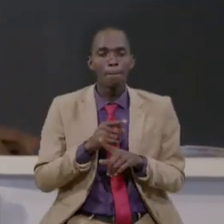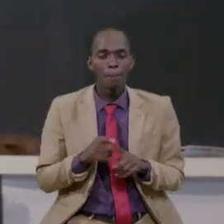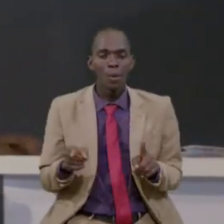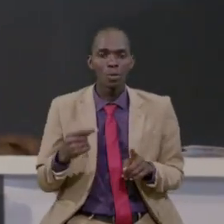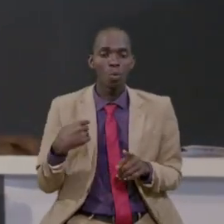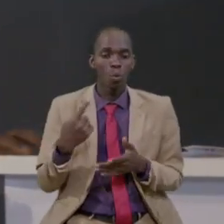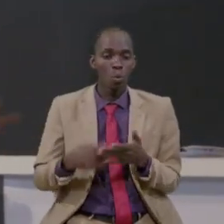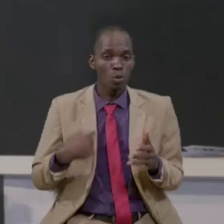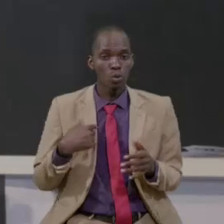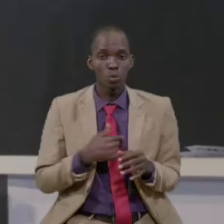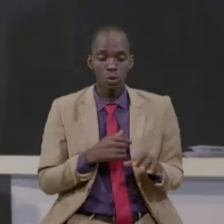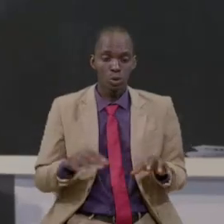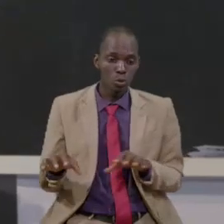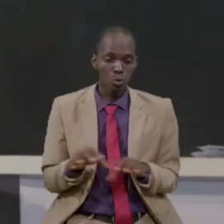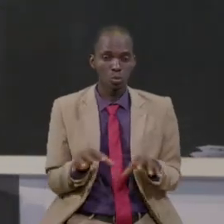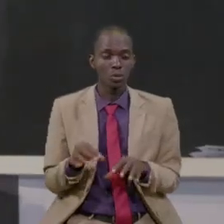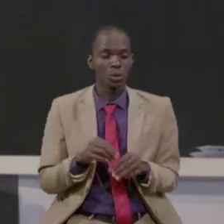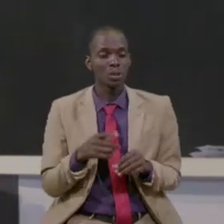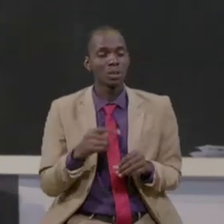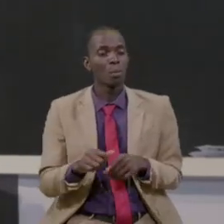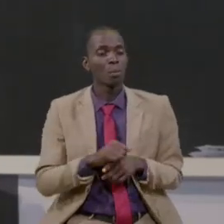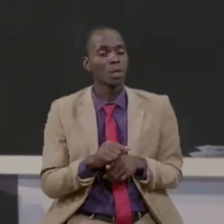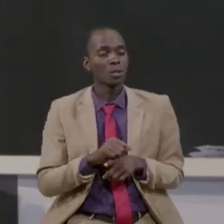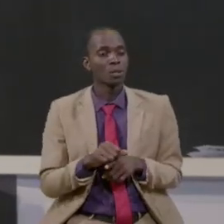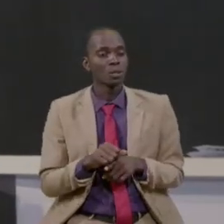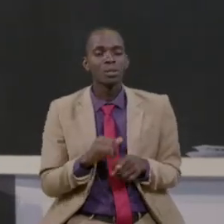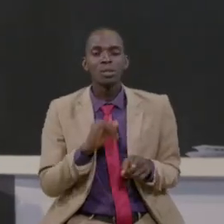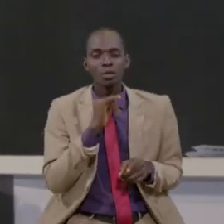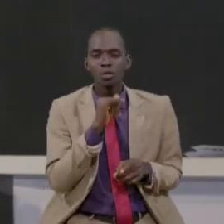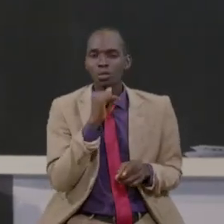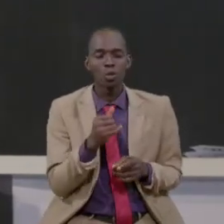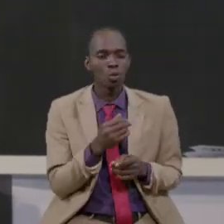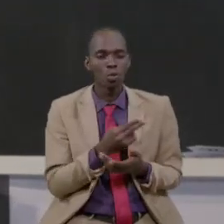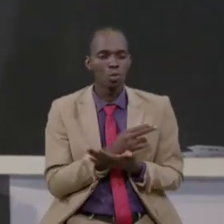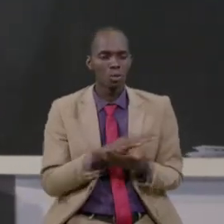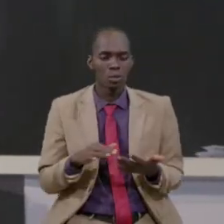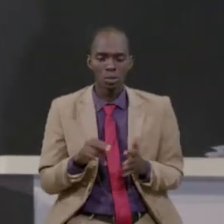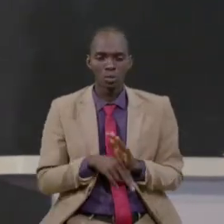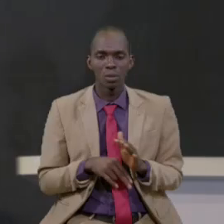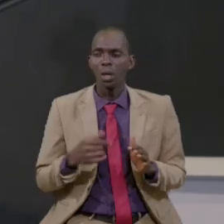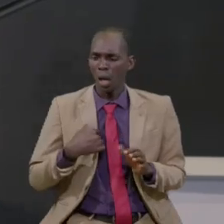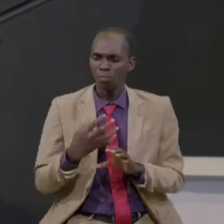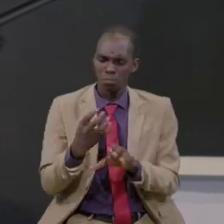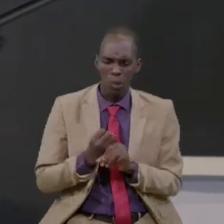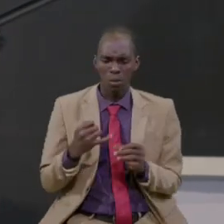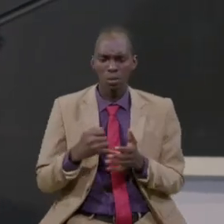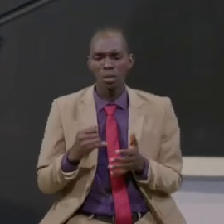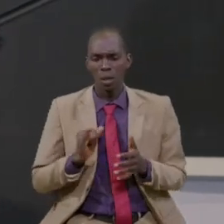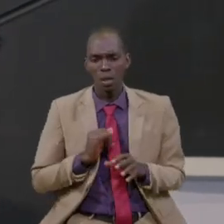holy. It's not, I claim it, I have it. No, this one, we have to go on our knees